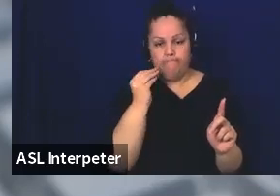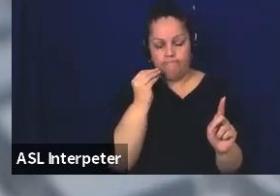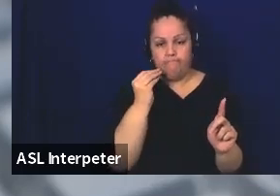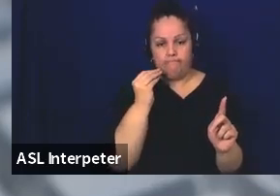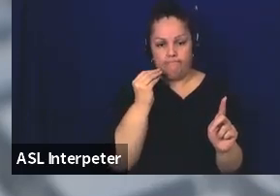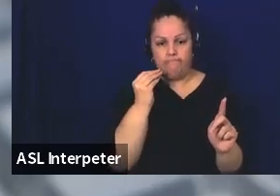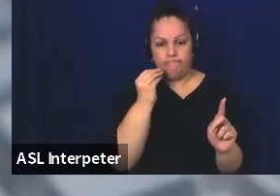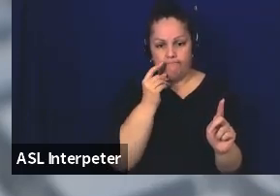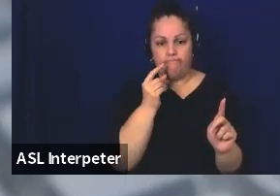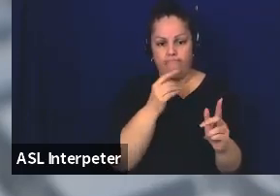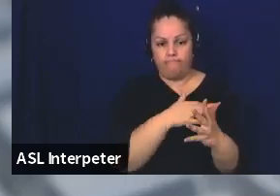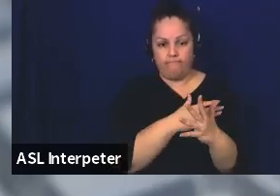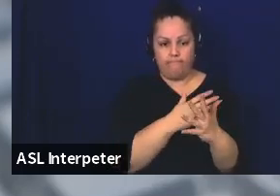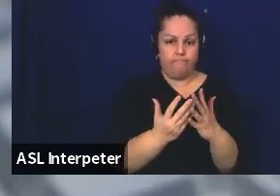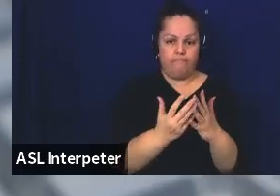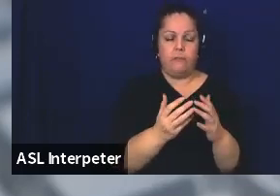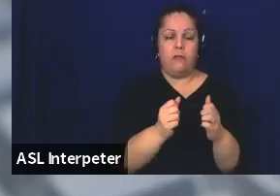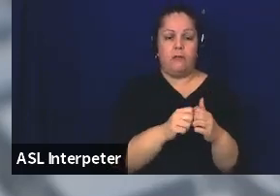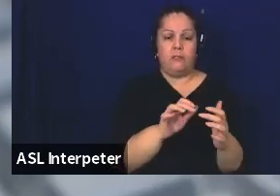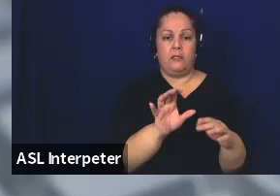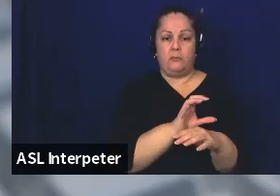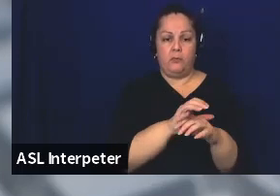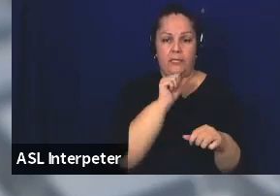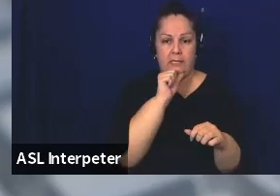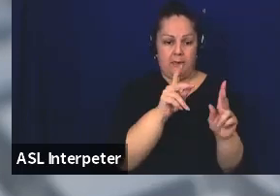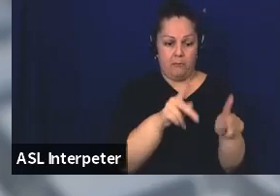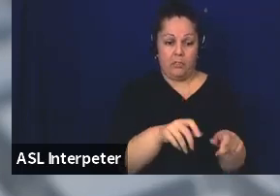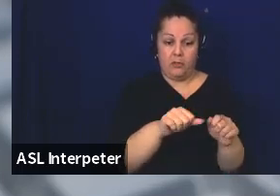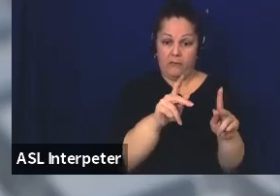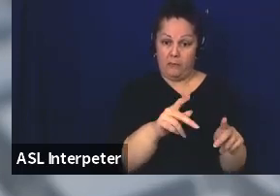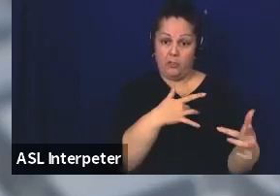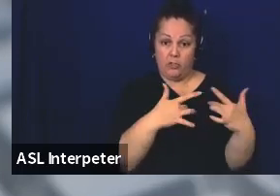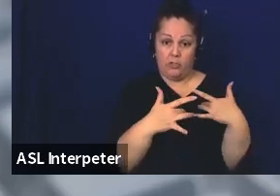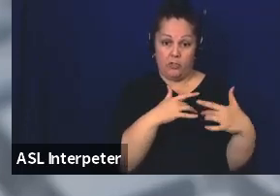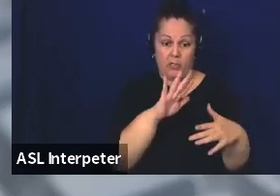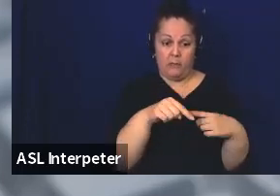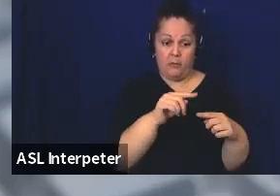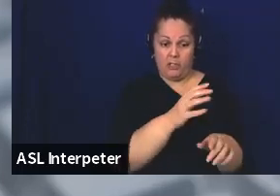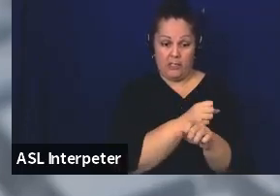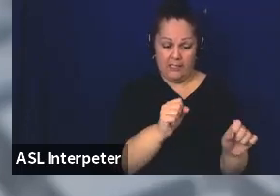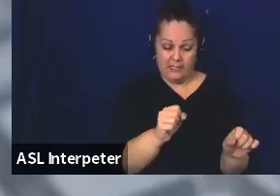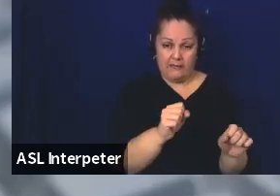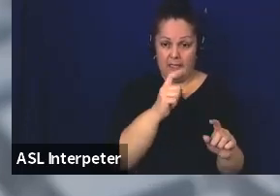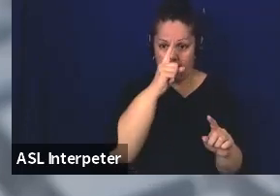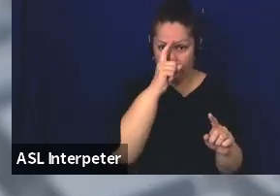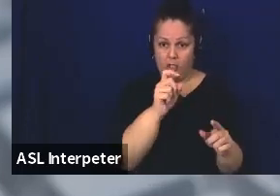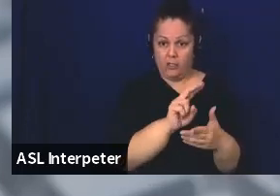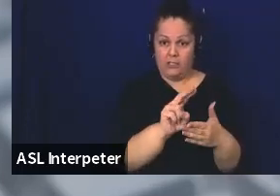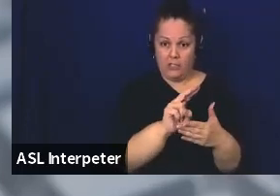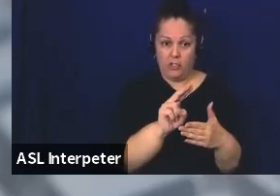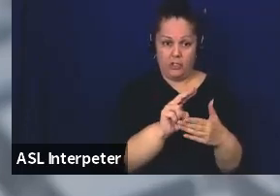digital means rather than in person. So if someone is concerned about their safety because they are